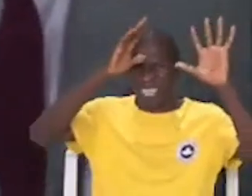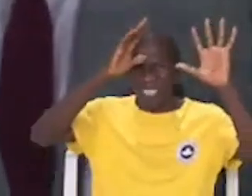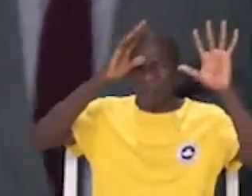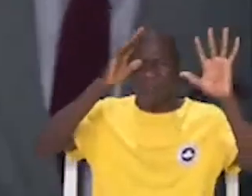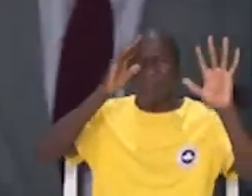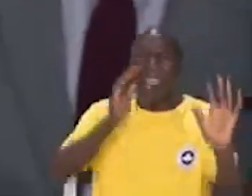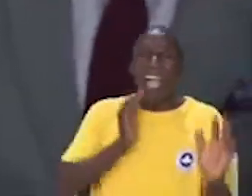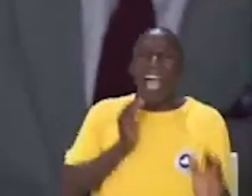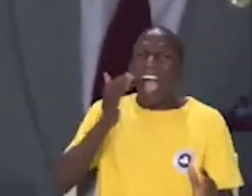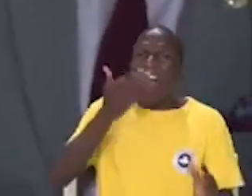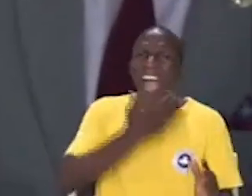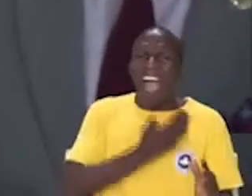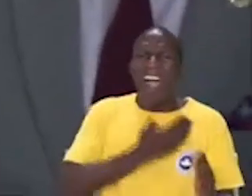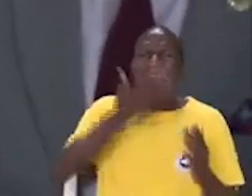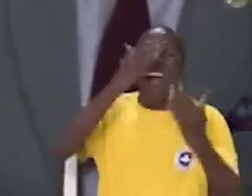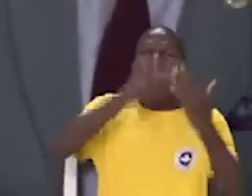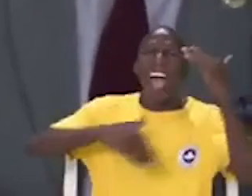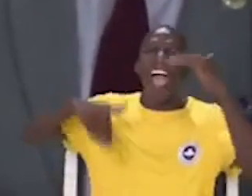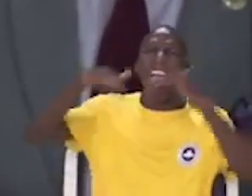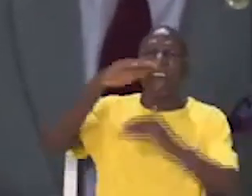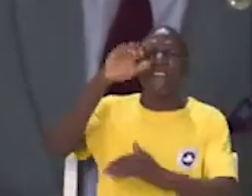our heavenly Father,